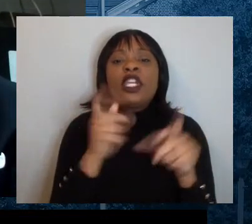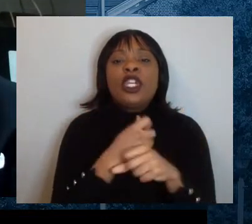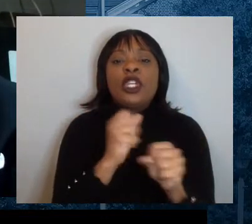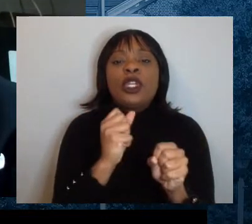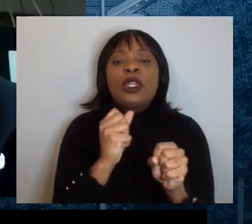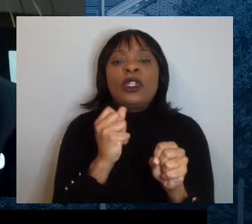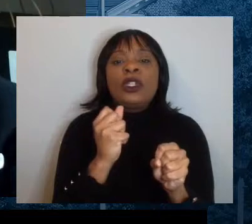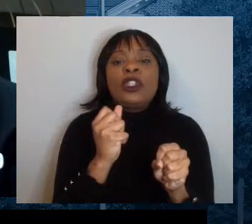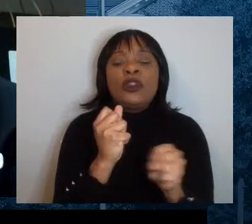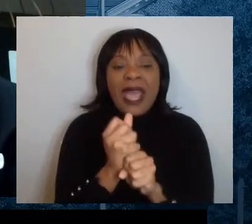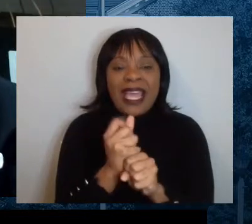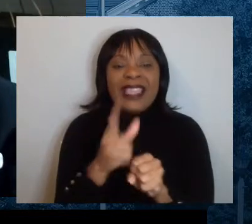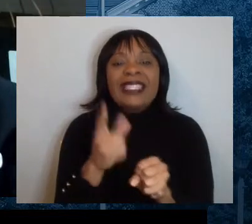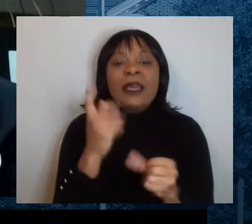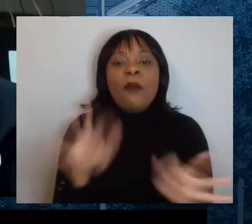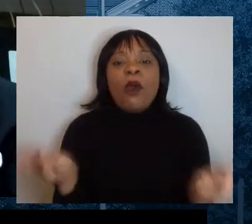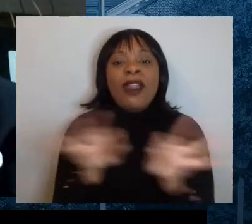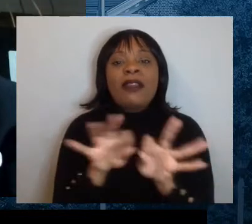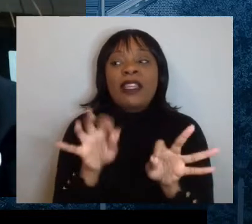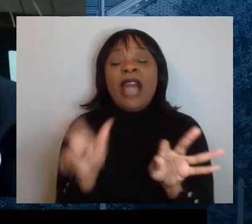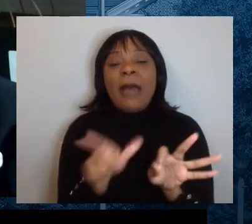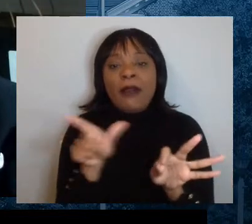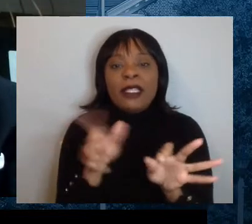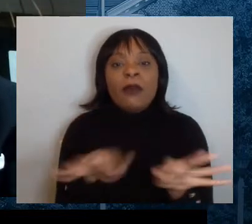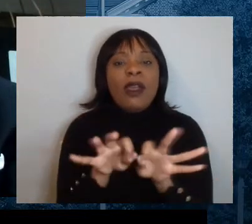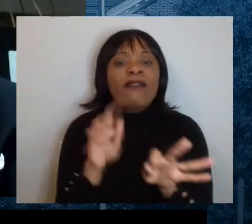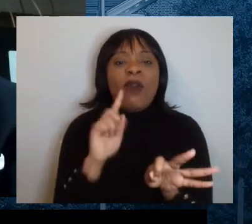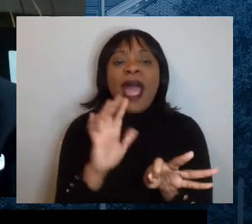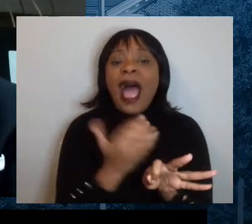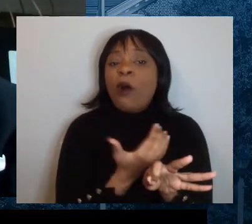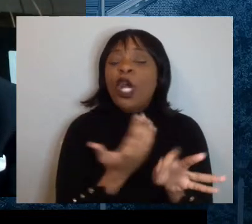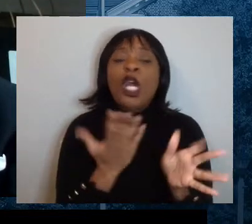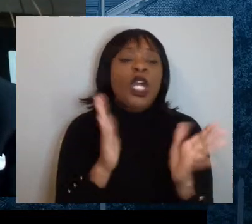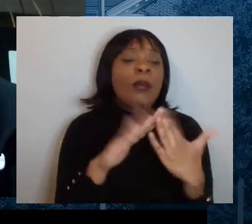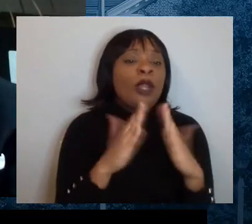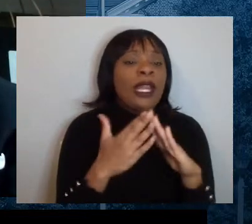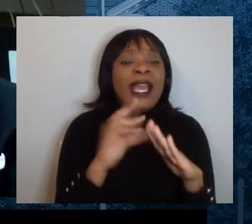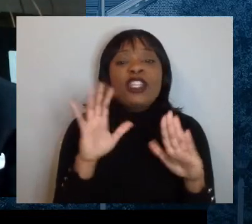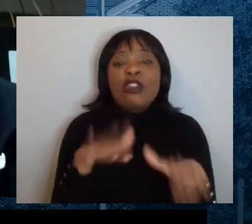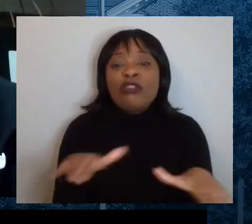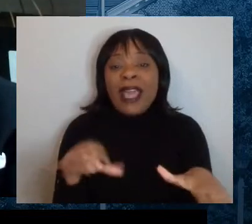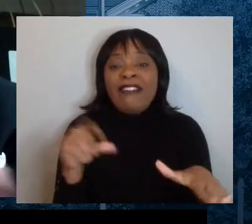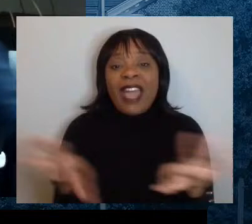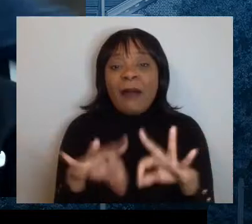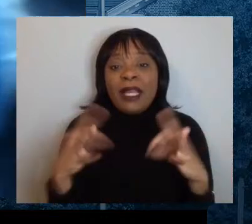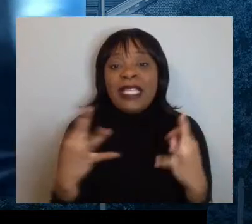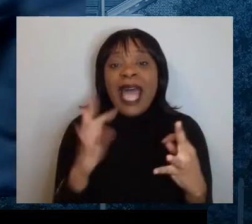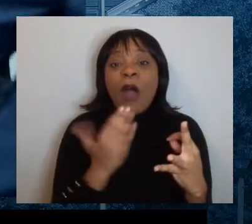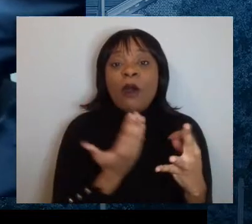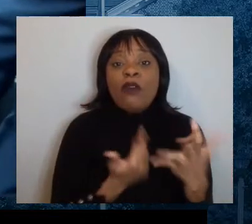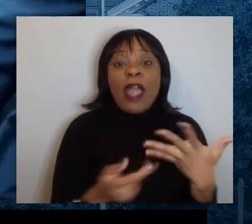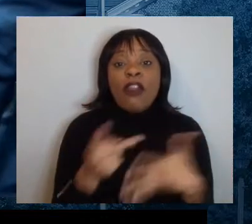communities, to our children and our families. One of our highest priorities is to make sure every child, so I'm so glad